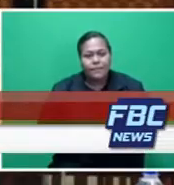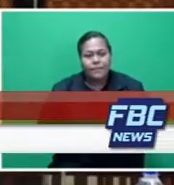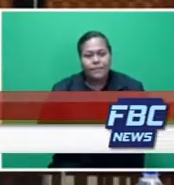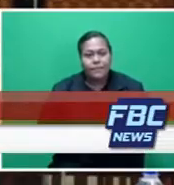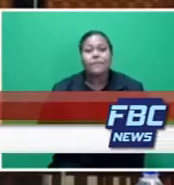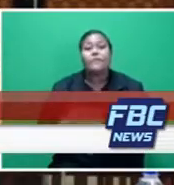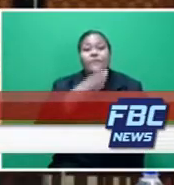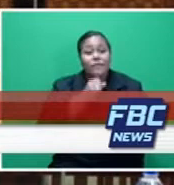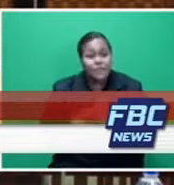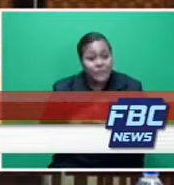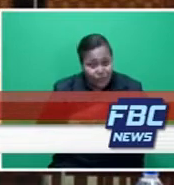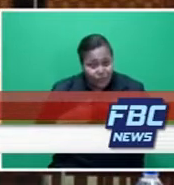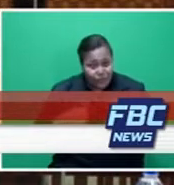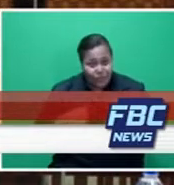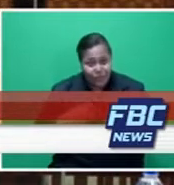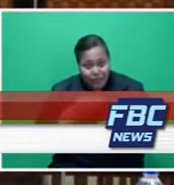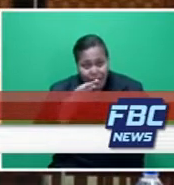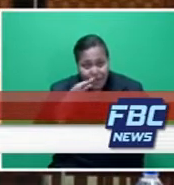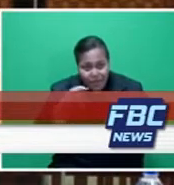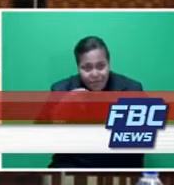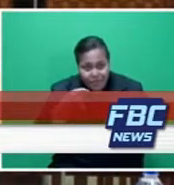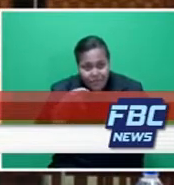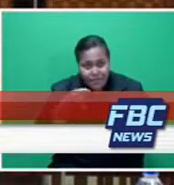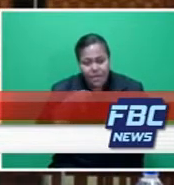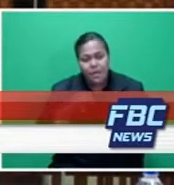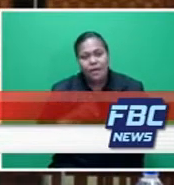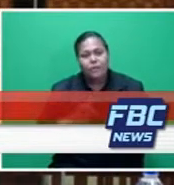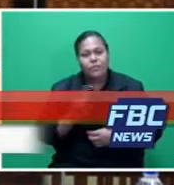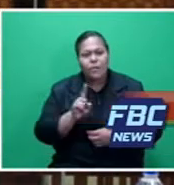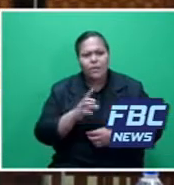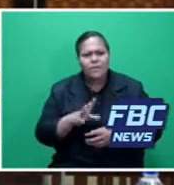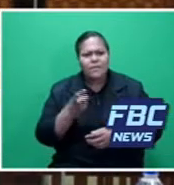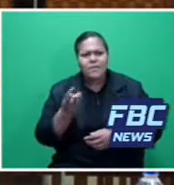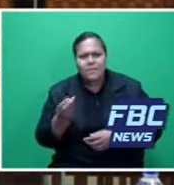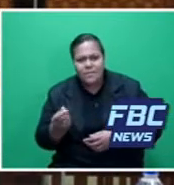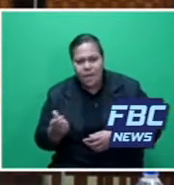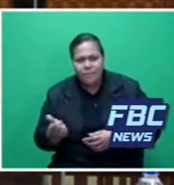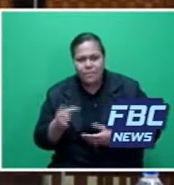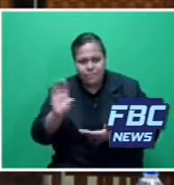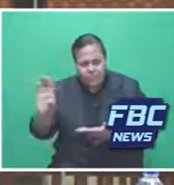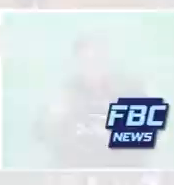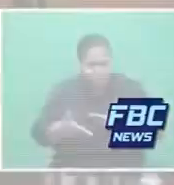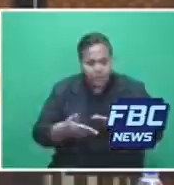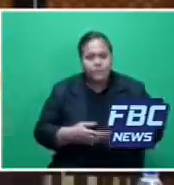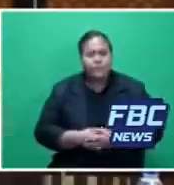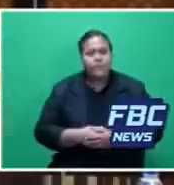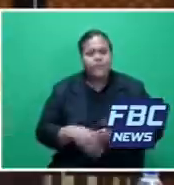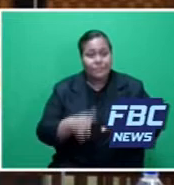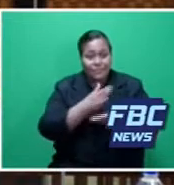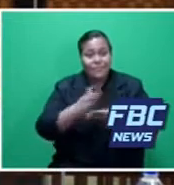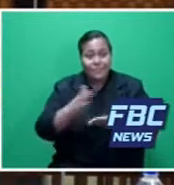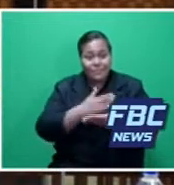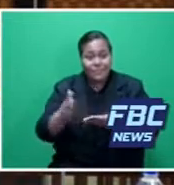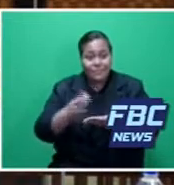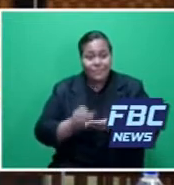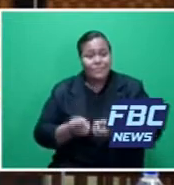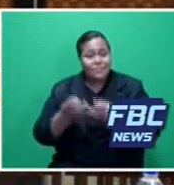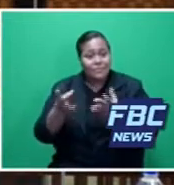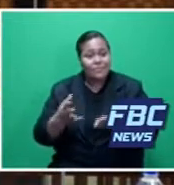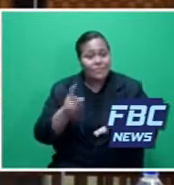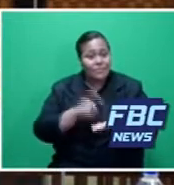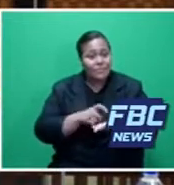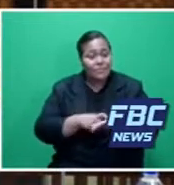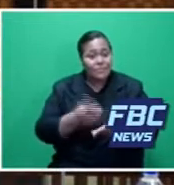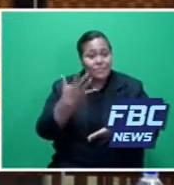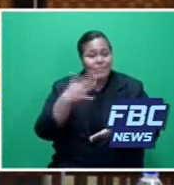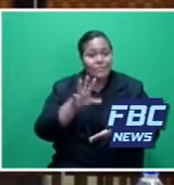are seeking are for a number of sources of funding that will be ascertained. FNPF is providing a loan of